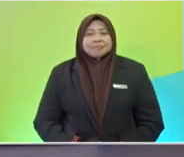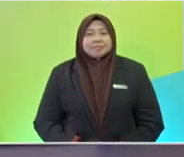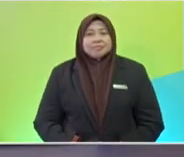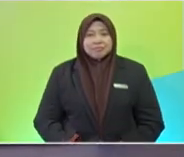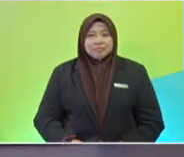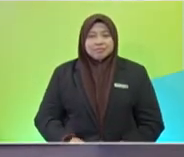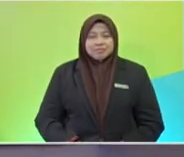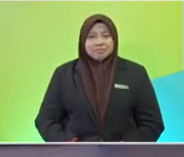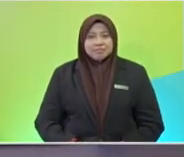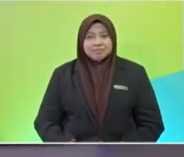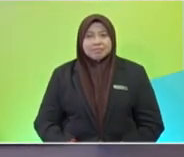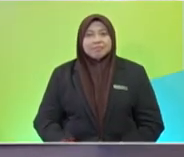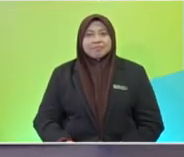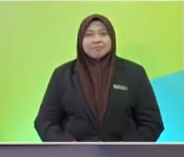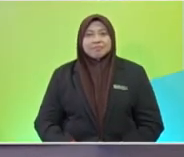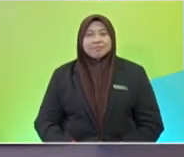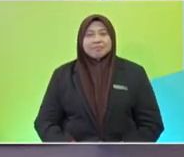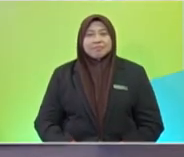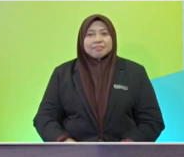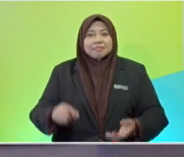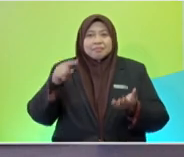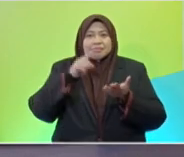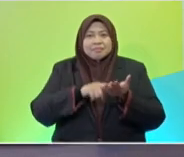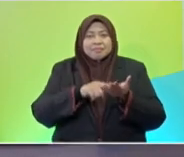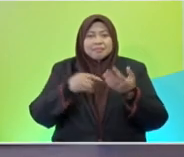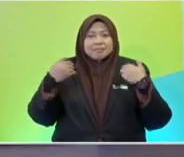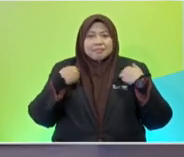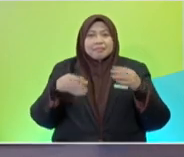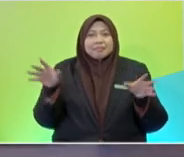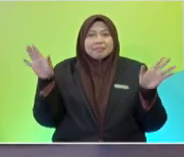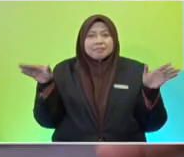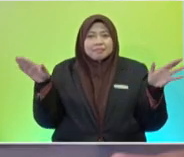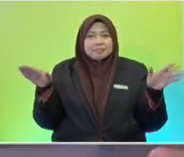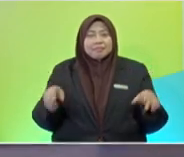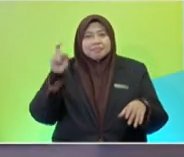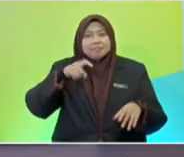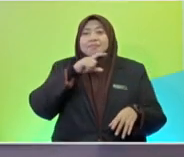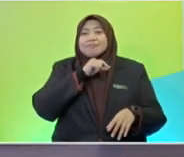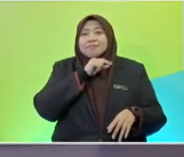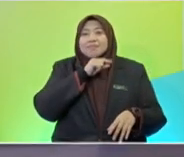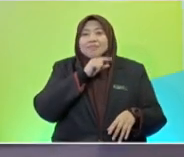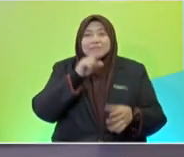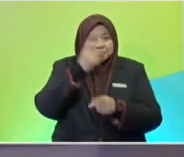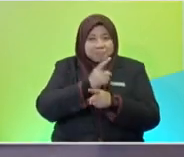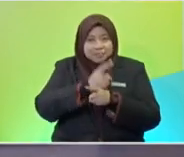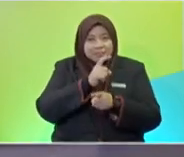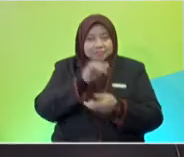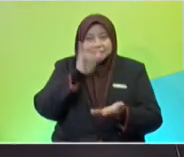Uh-huh. Ooh. Those are wings, so that must be a bird. That's right, it's